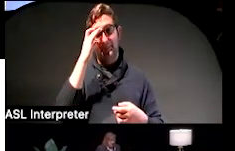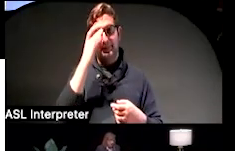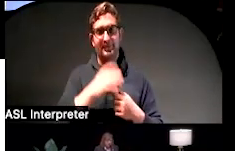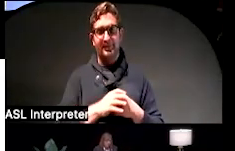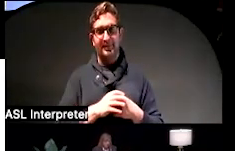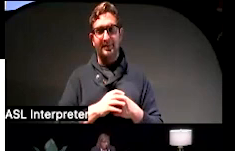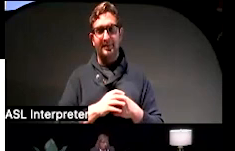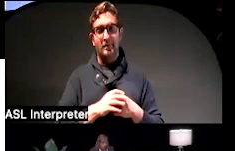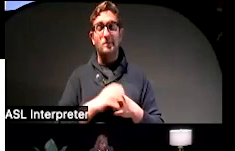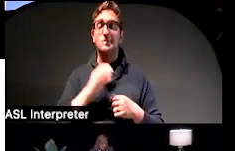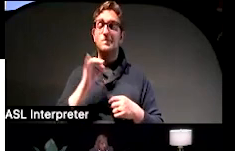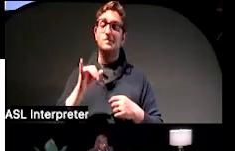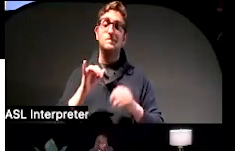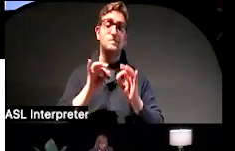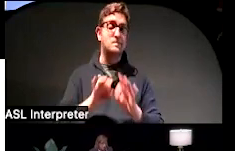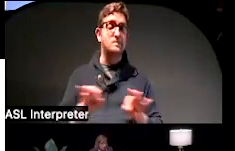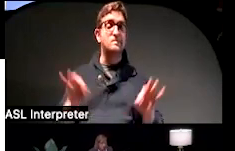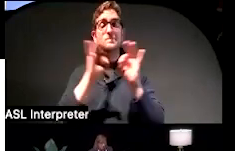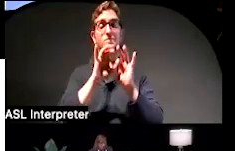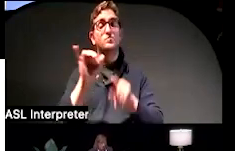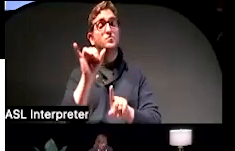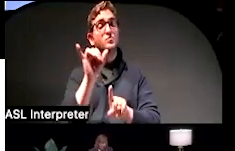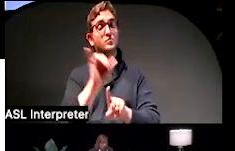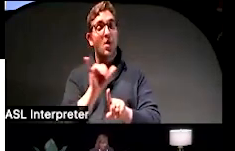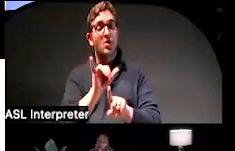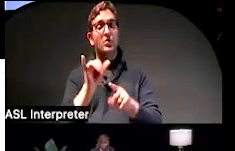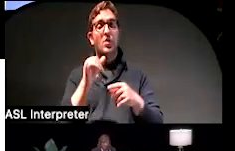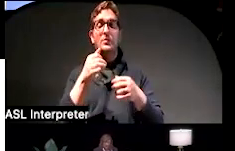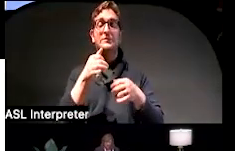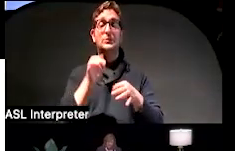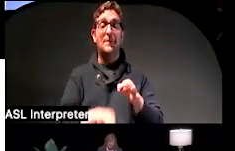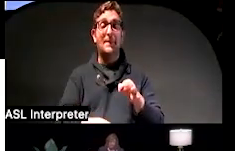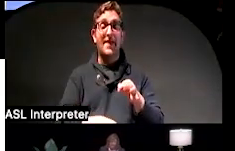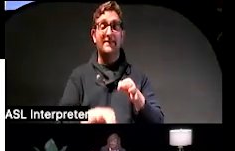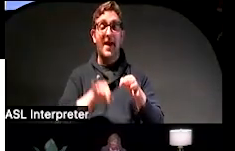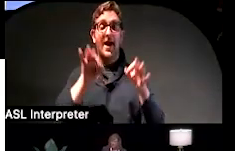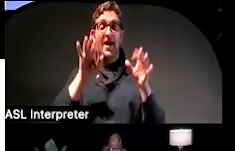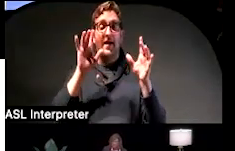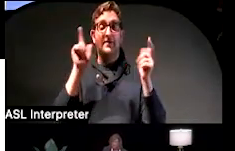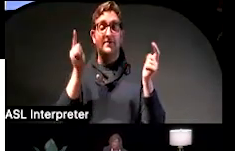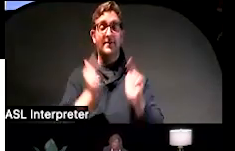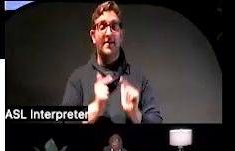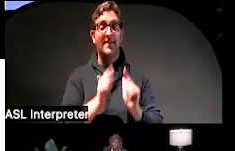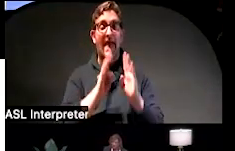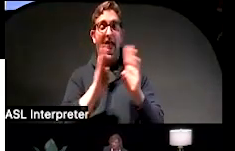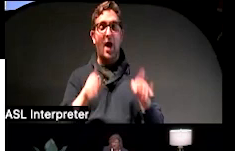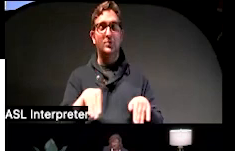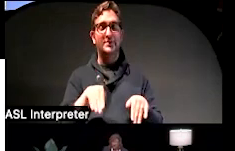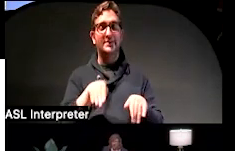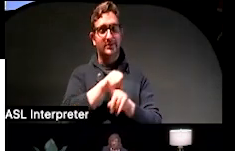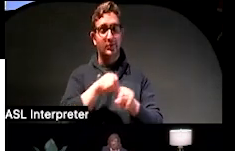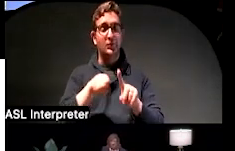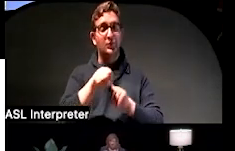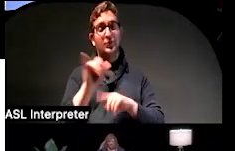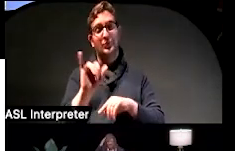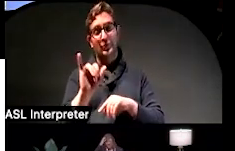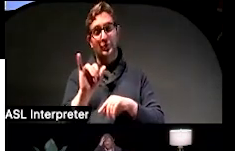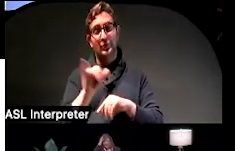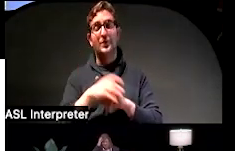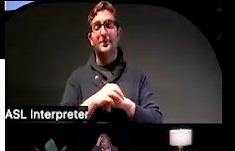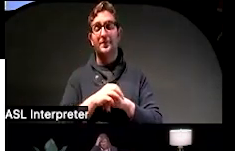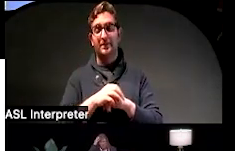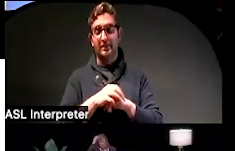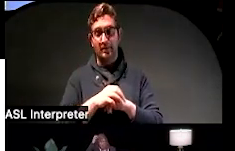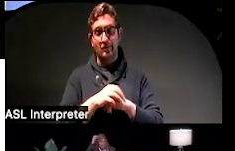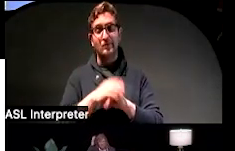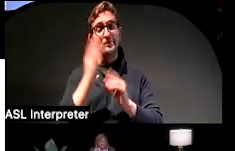It is super important to also simplify the housing situation. I cannot